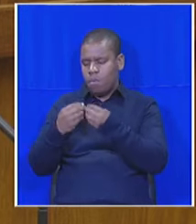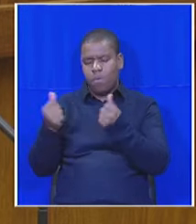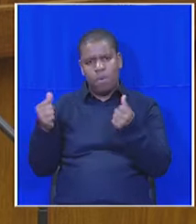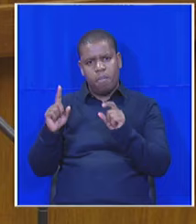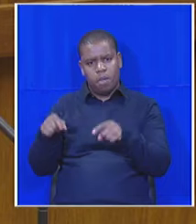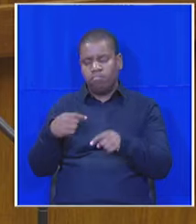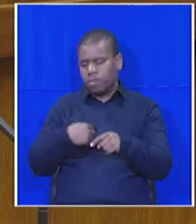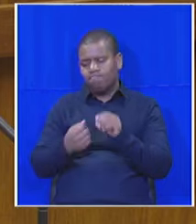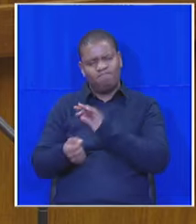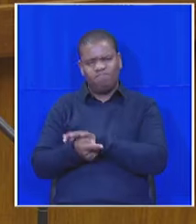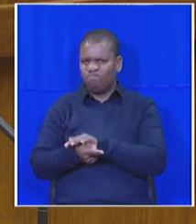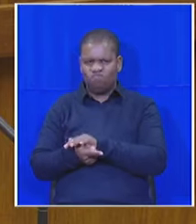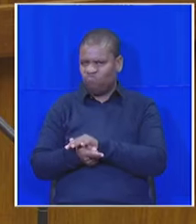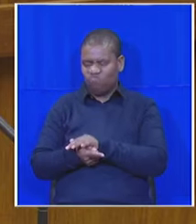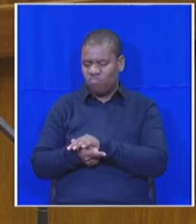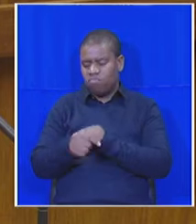is without doubt that the